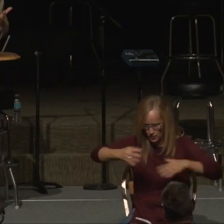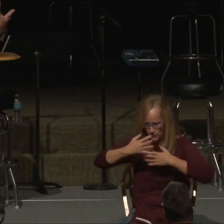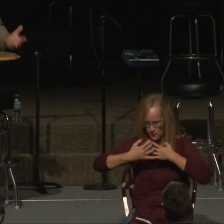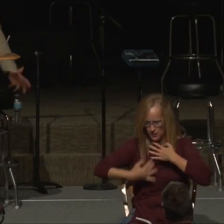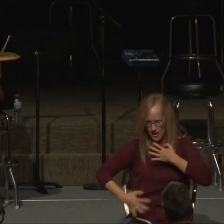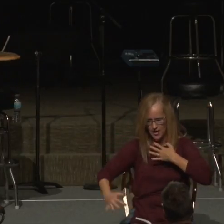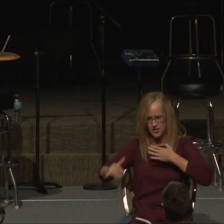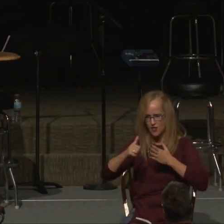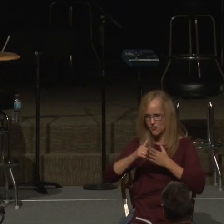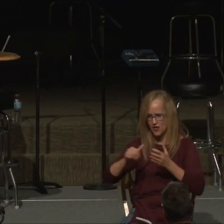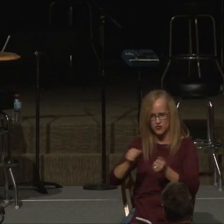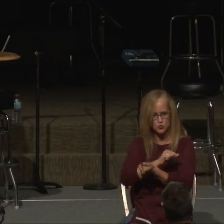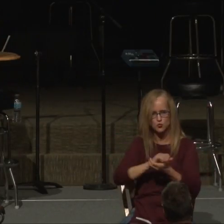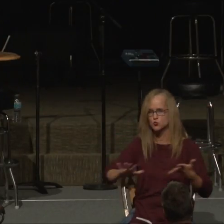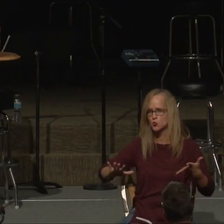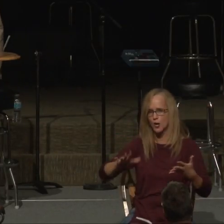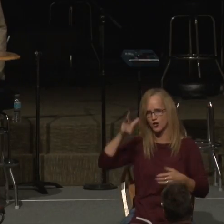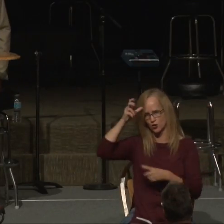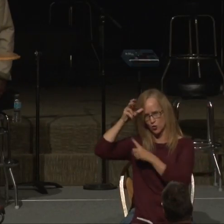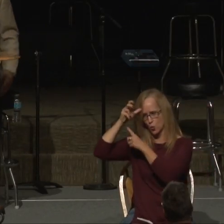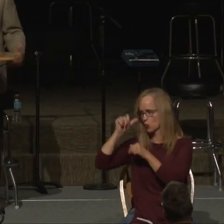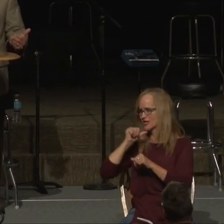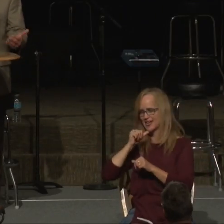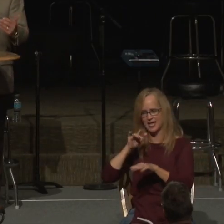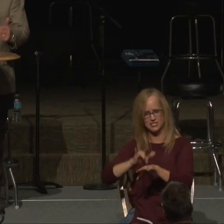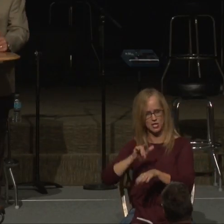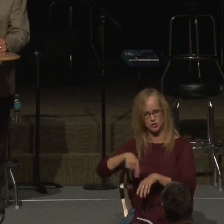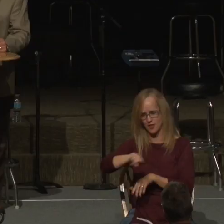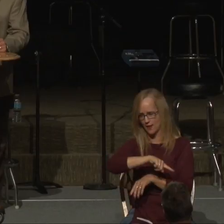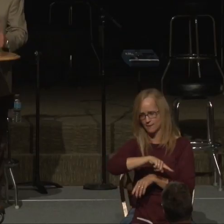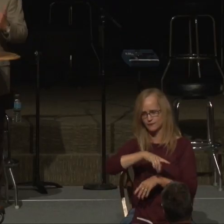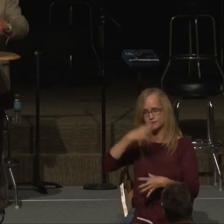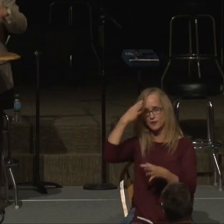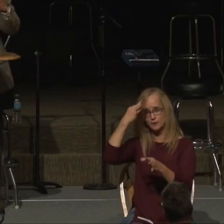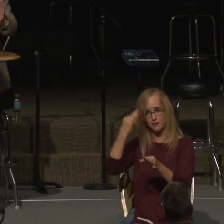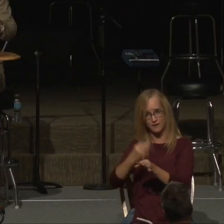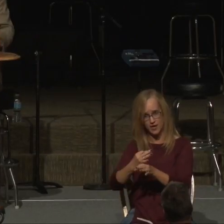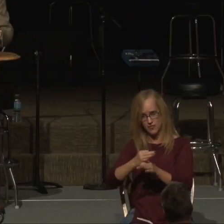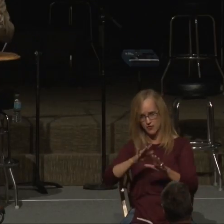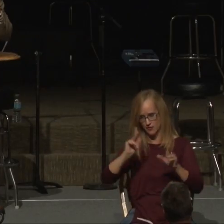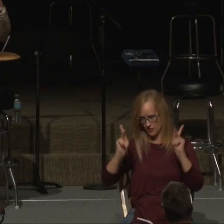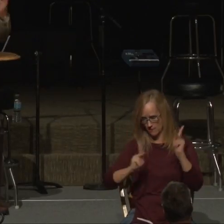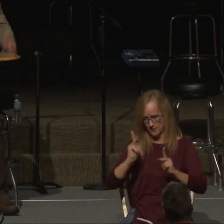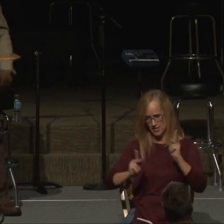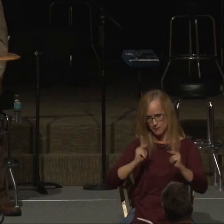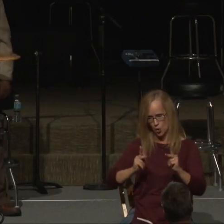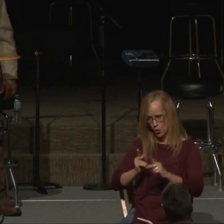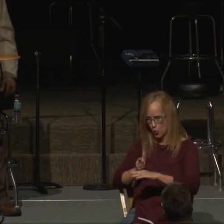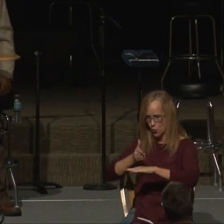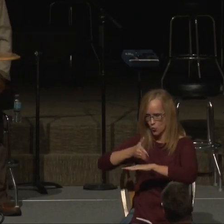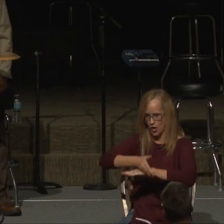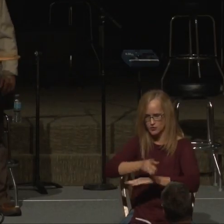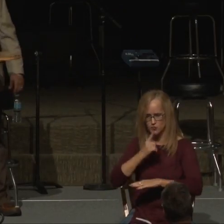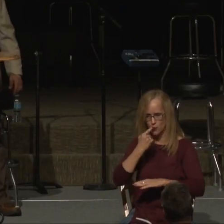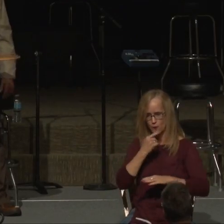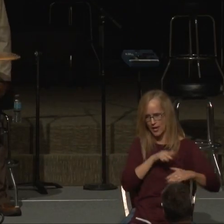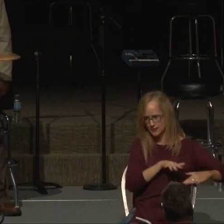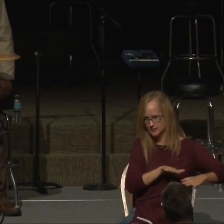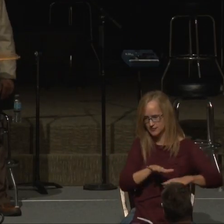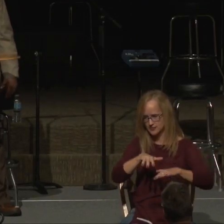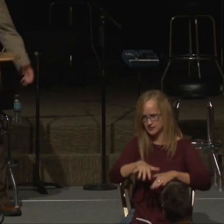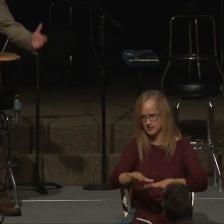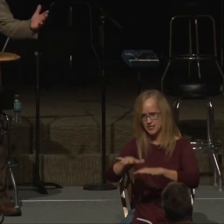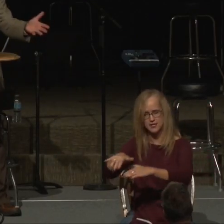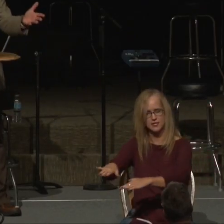firstborn might not touch them. By faith, the people, speaking of the people of Israel, crossed the Red Sea as on dry